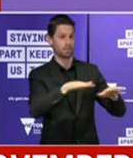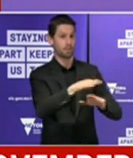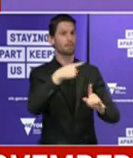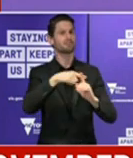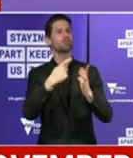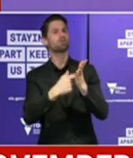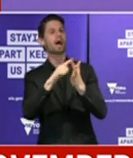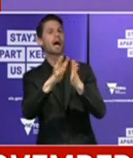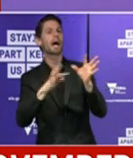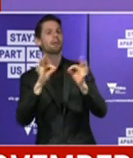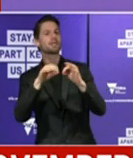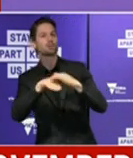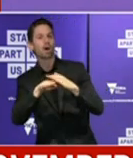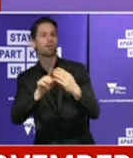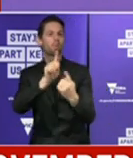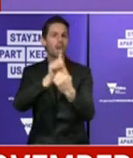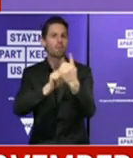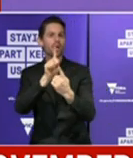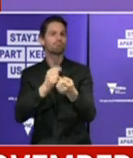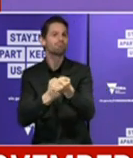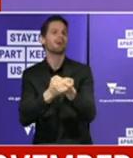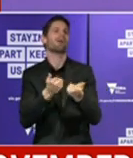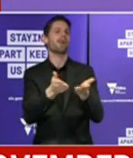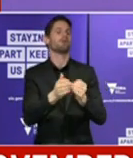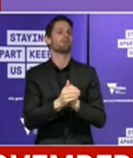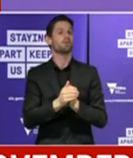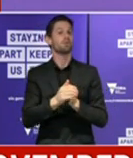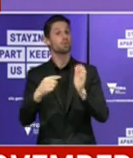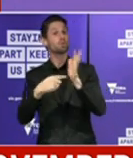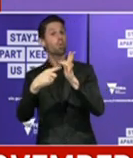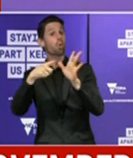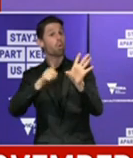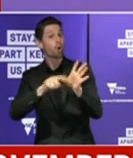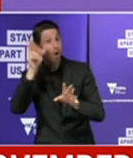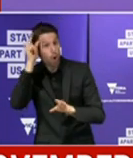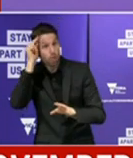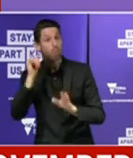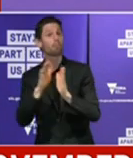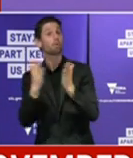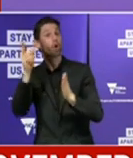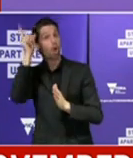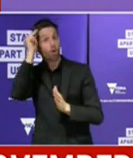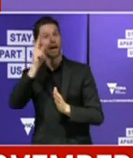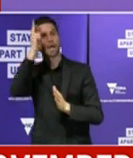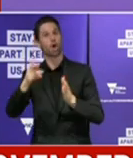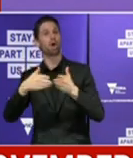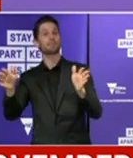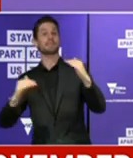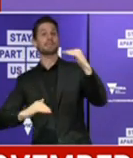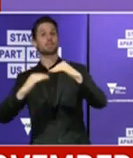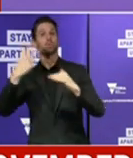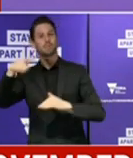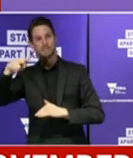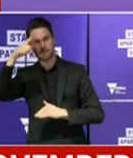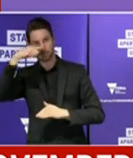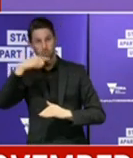health professionals will also be allowed. Libraries, toy libraries, they'll open again, a maximum of 20 people. Households